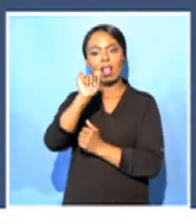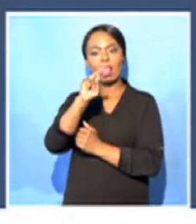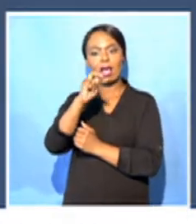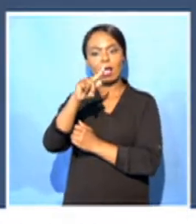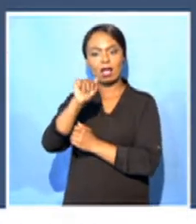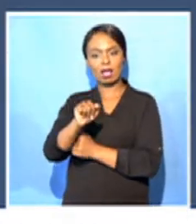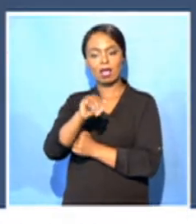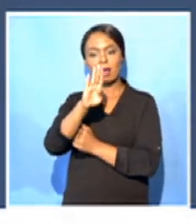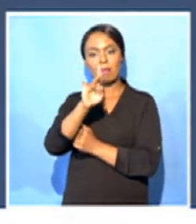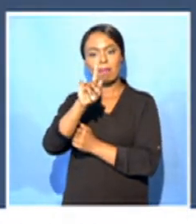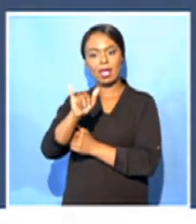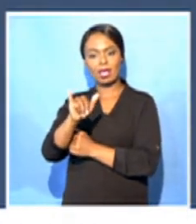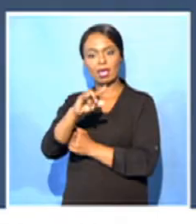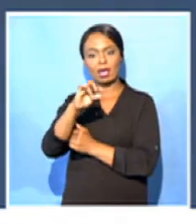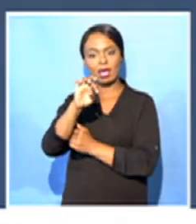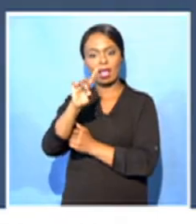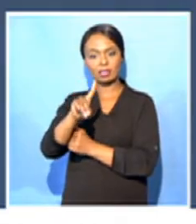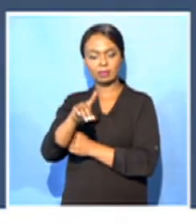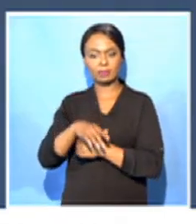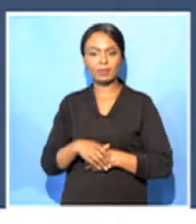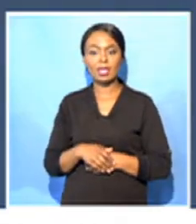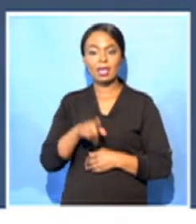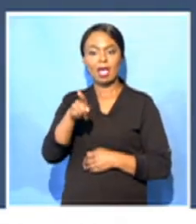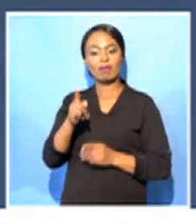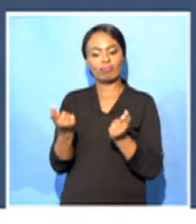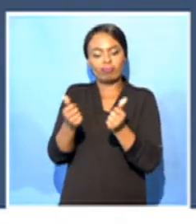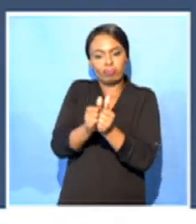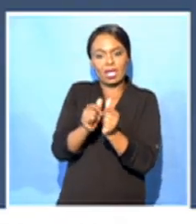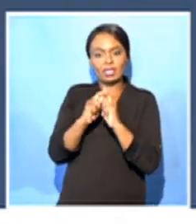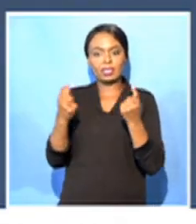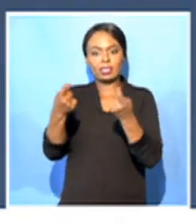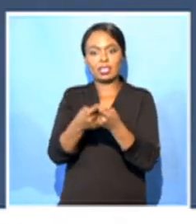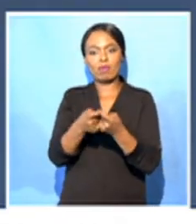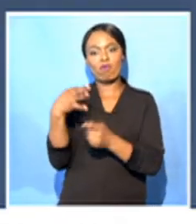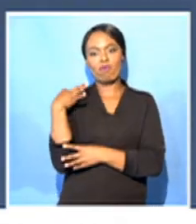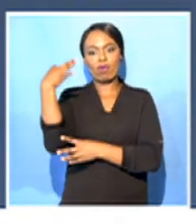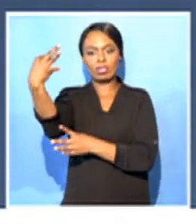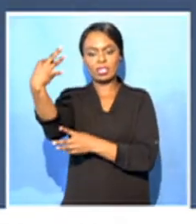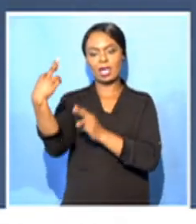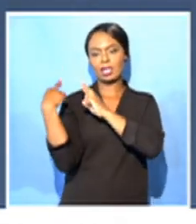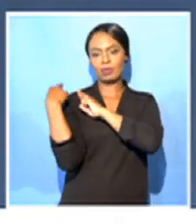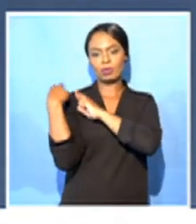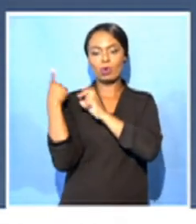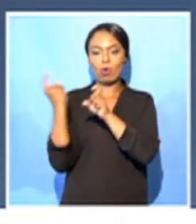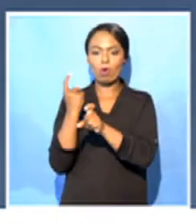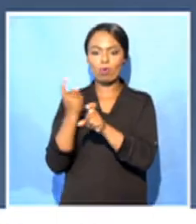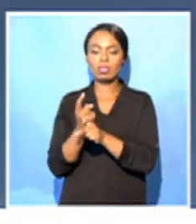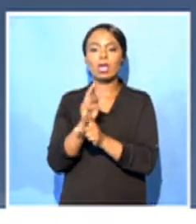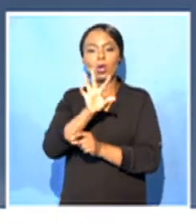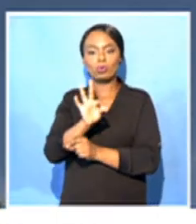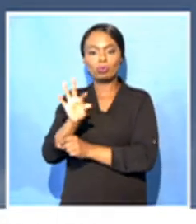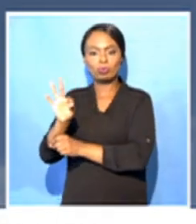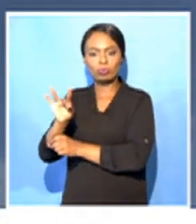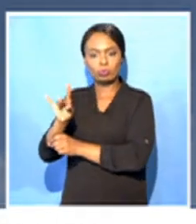Their participation in the Silver Falcon team is a voluntary responsibility that they do over and above